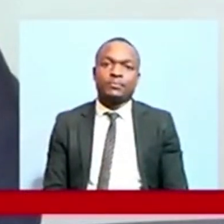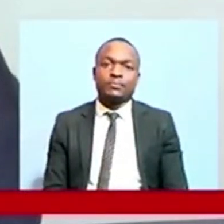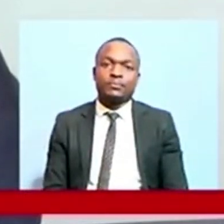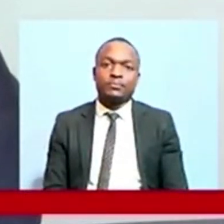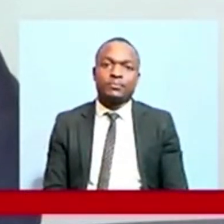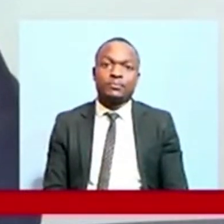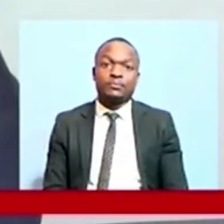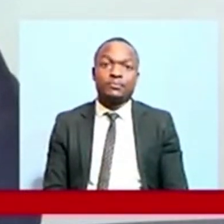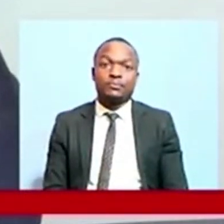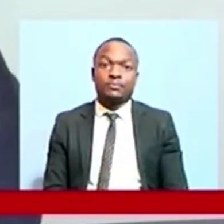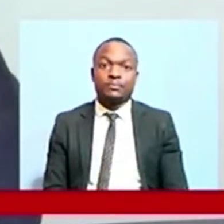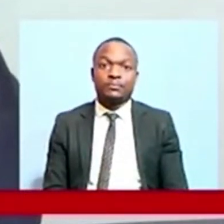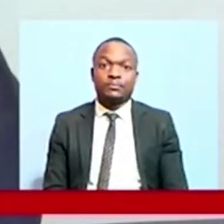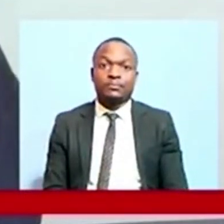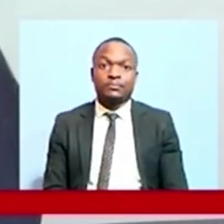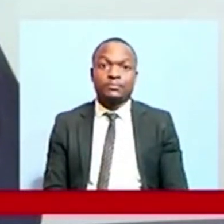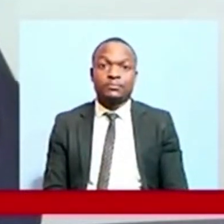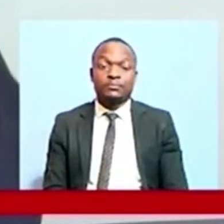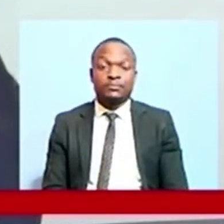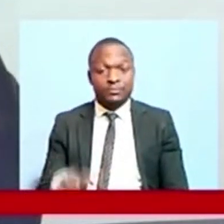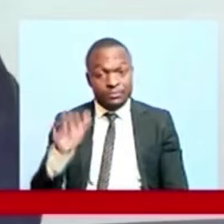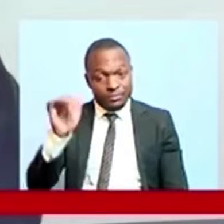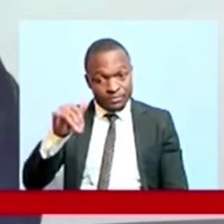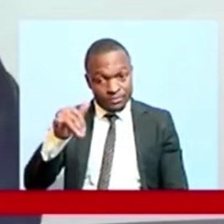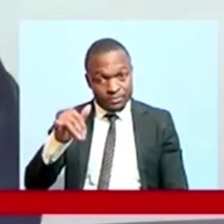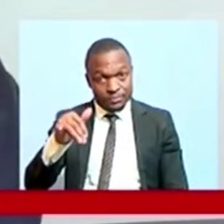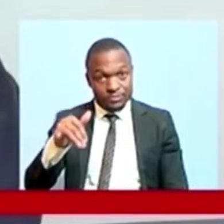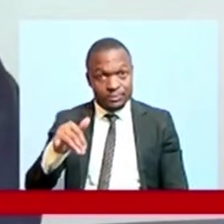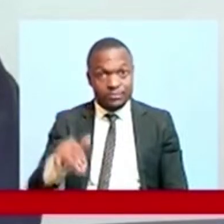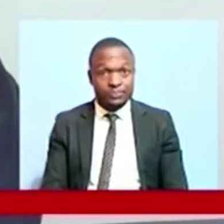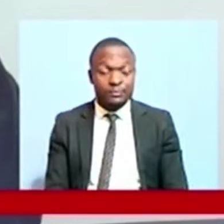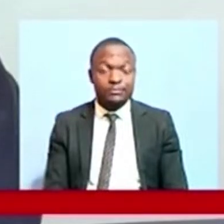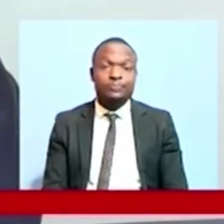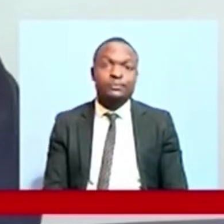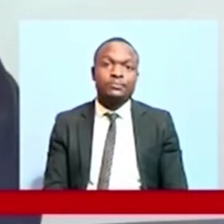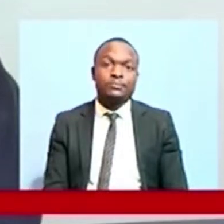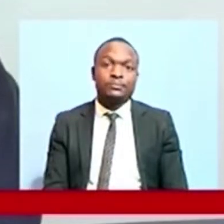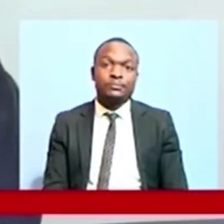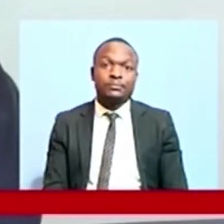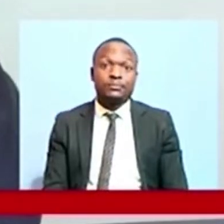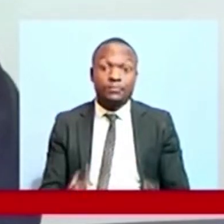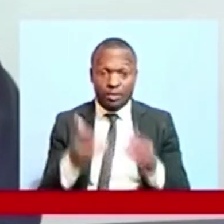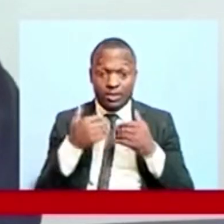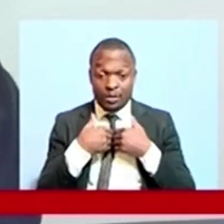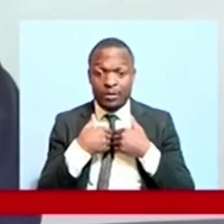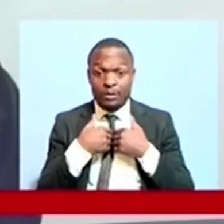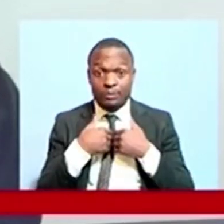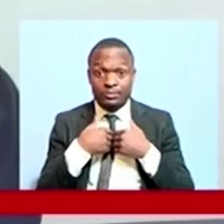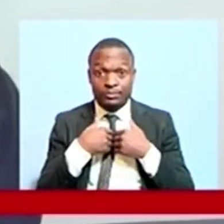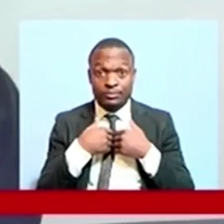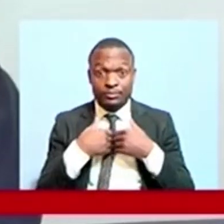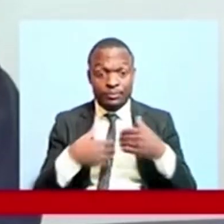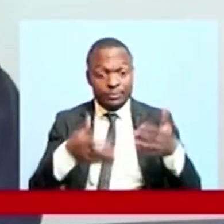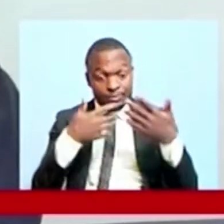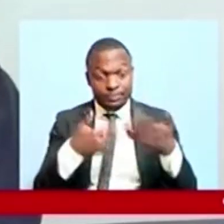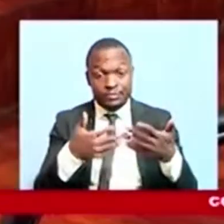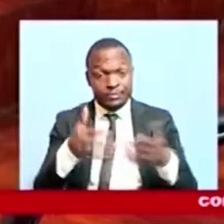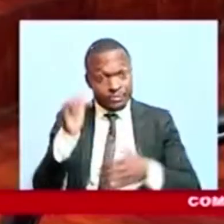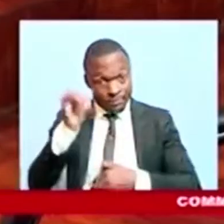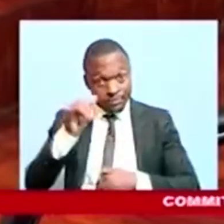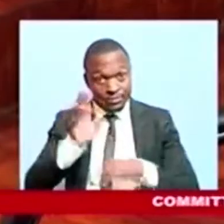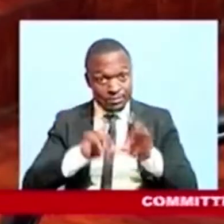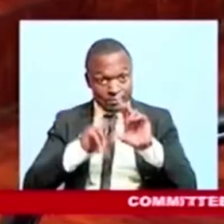the acquittals, yes. Maybe. Do you have the acquittals? Yes. Yes,